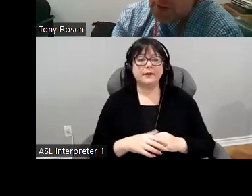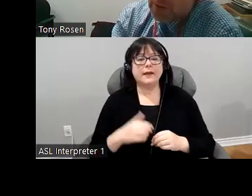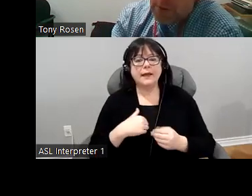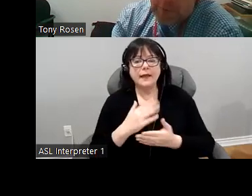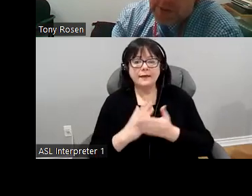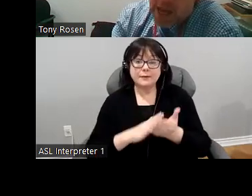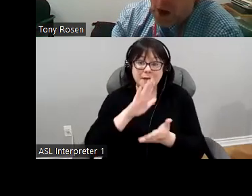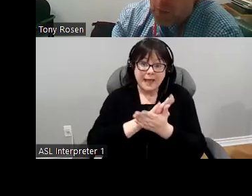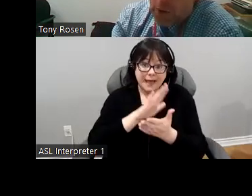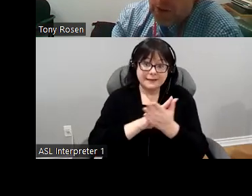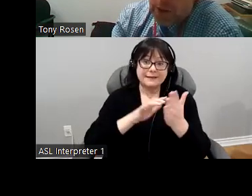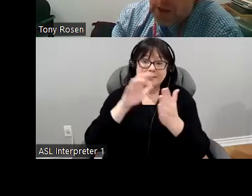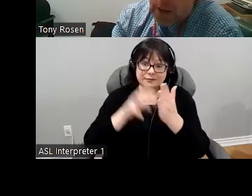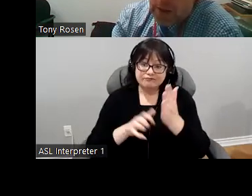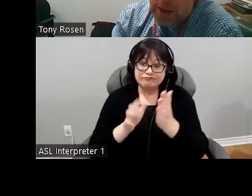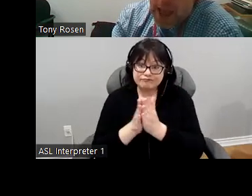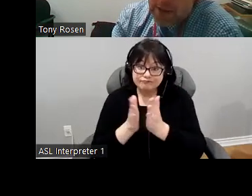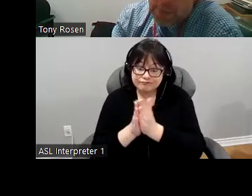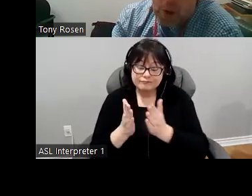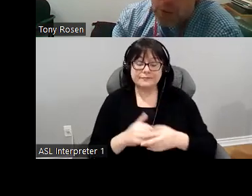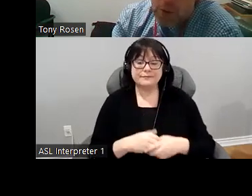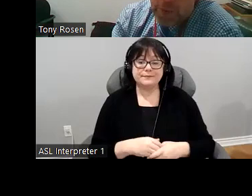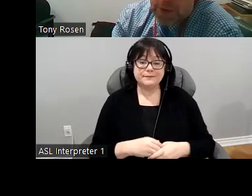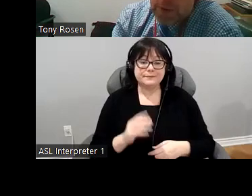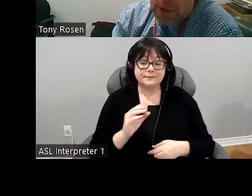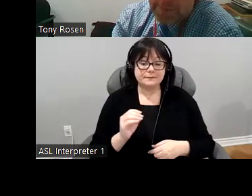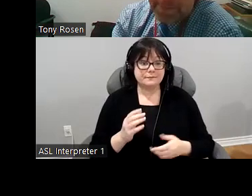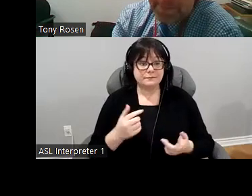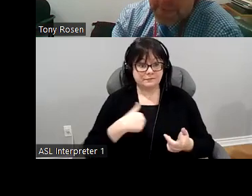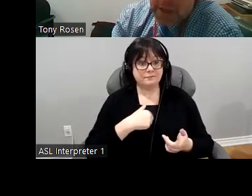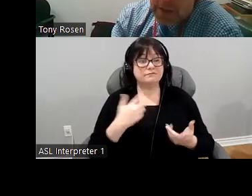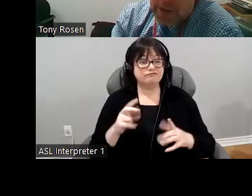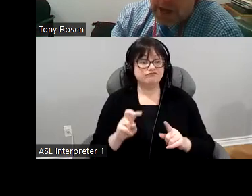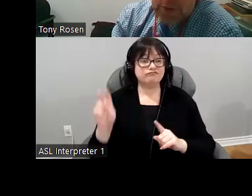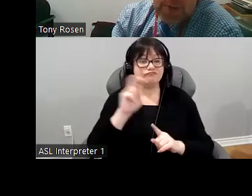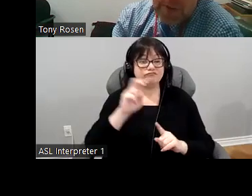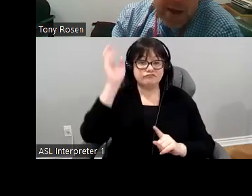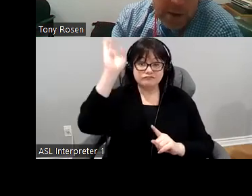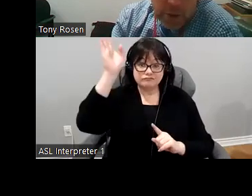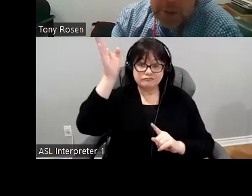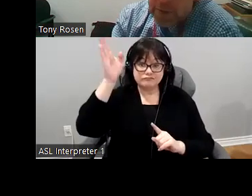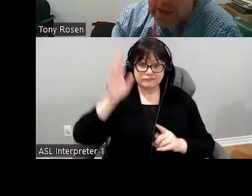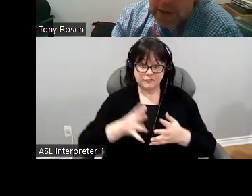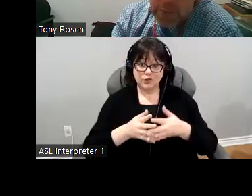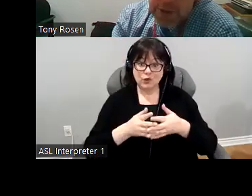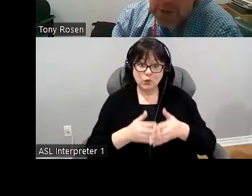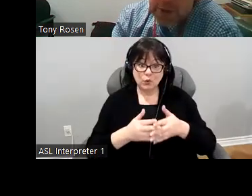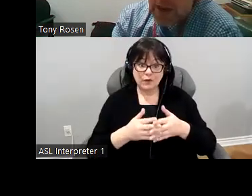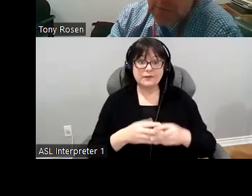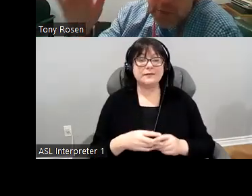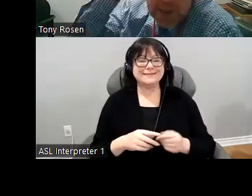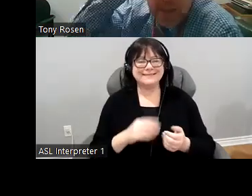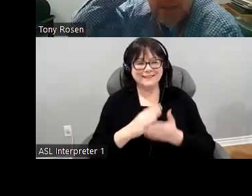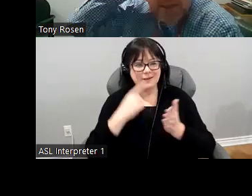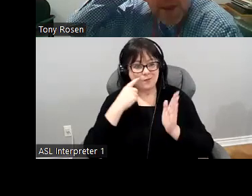manuscripts. We've presented our work as all over the country. We've gotten a little bit of recognition, which is certainly